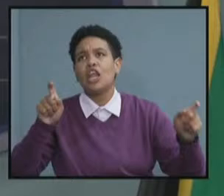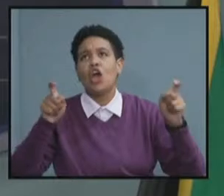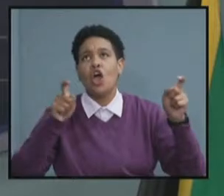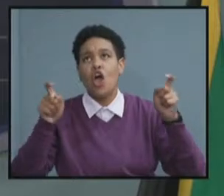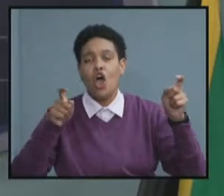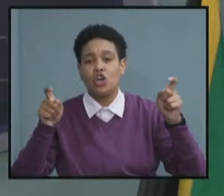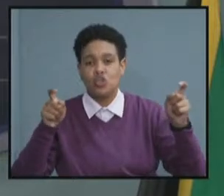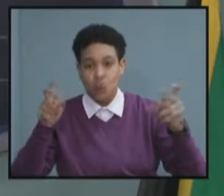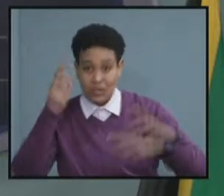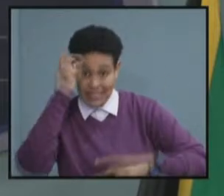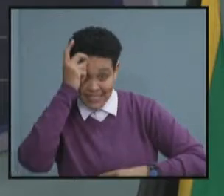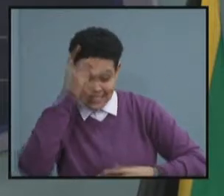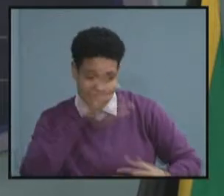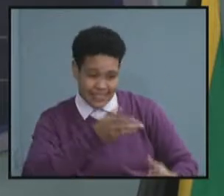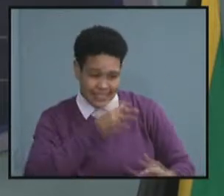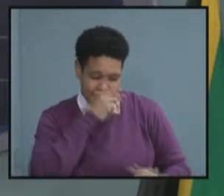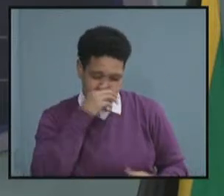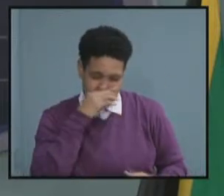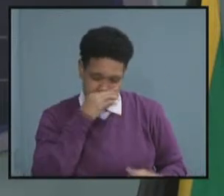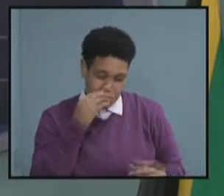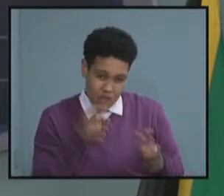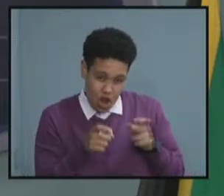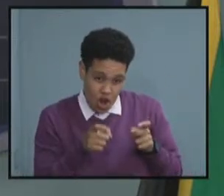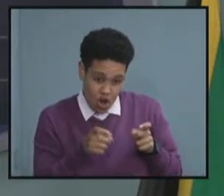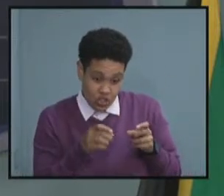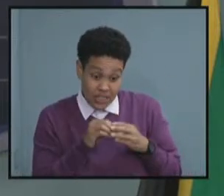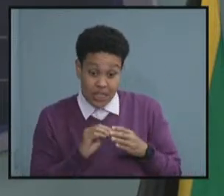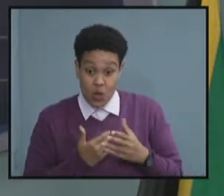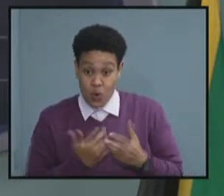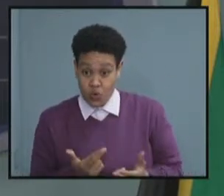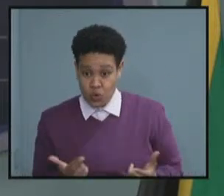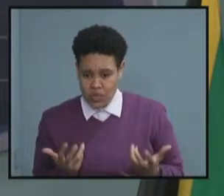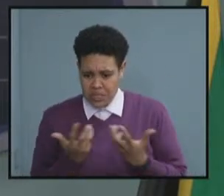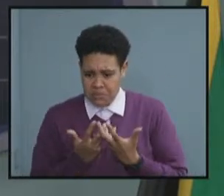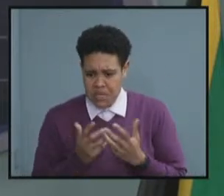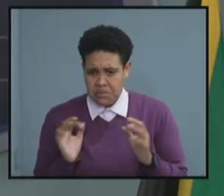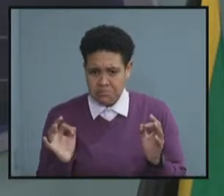control the disease within our resources,